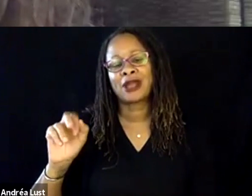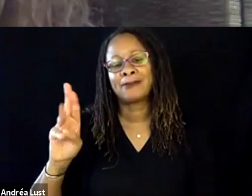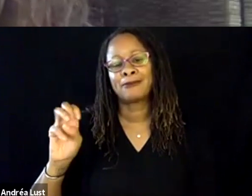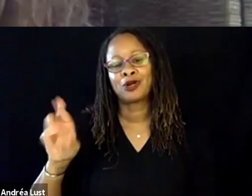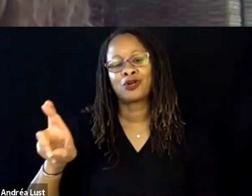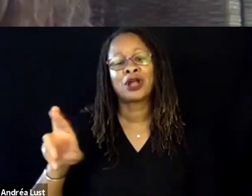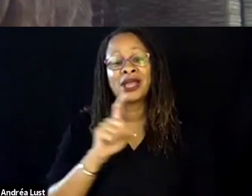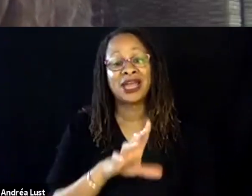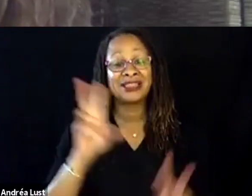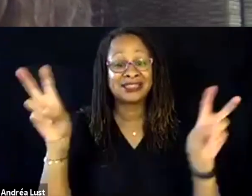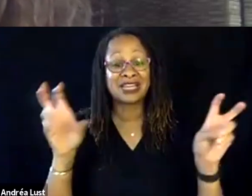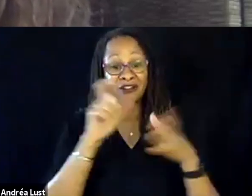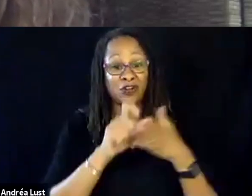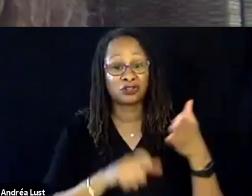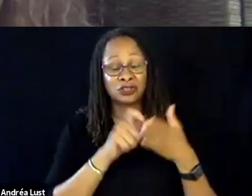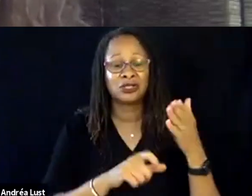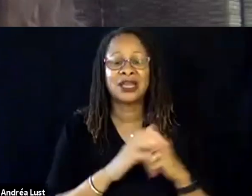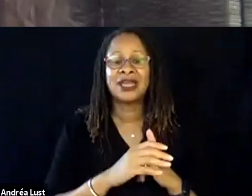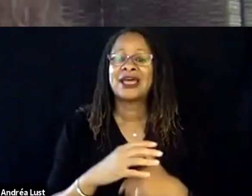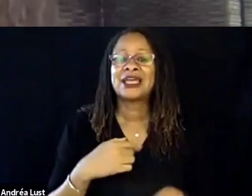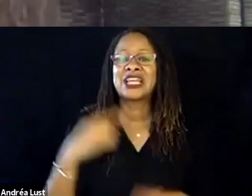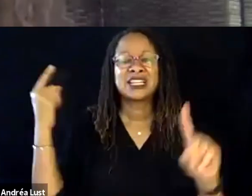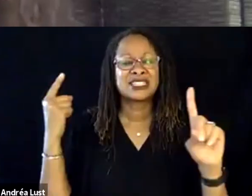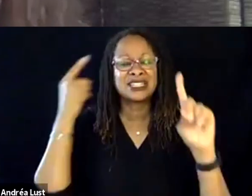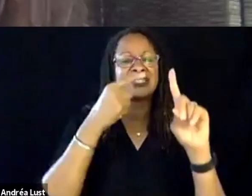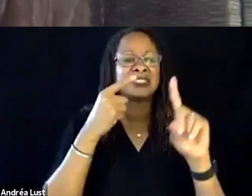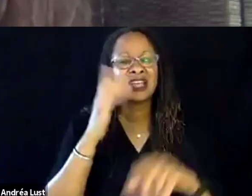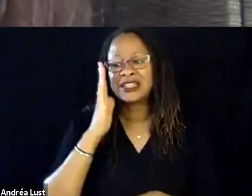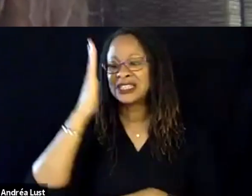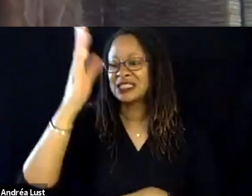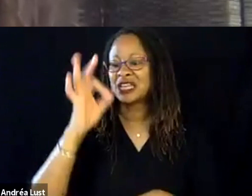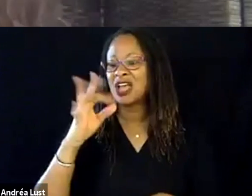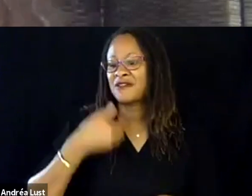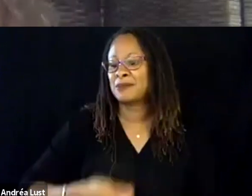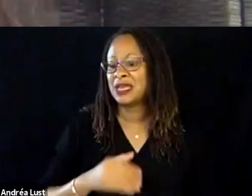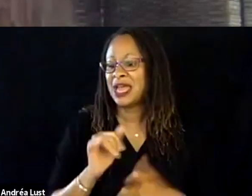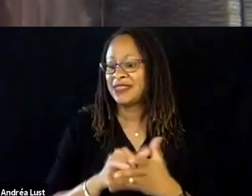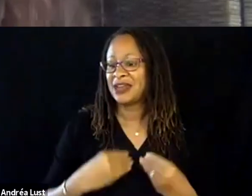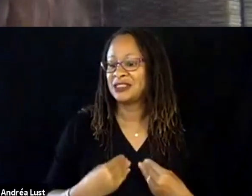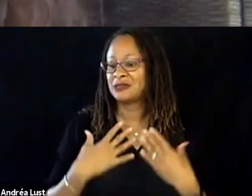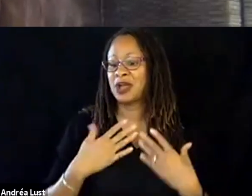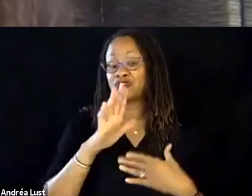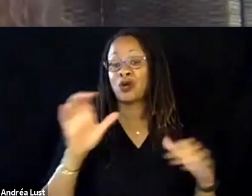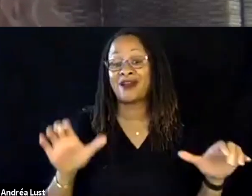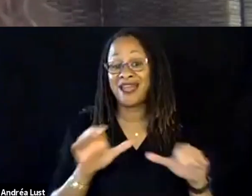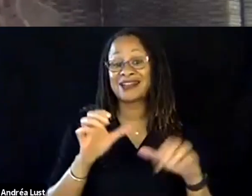was The Destiny of Me, which you said inspired your activism. And then, right out of